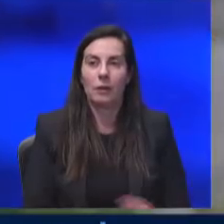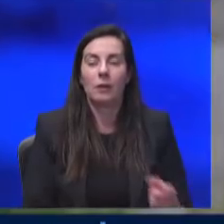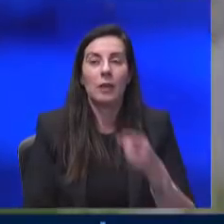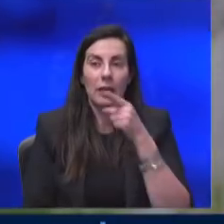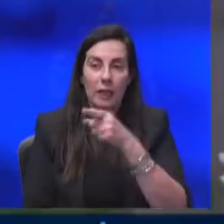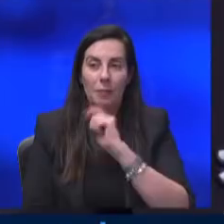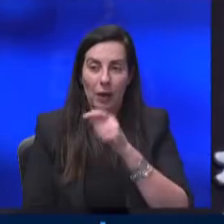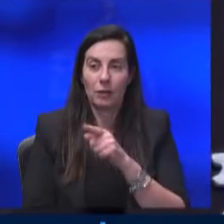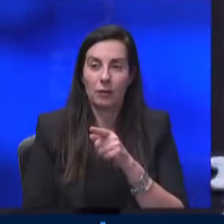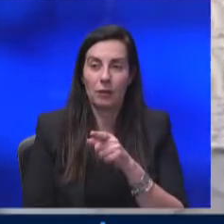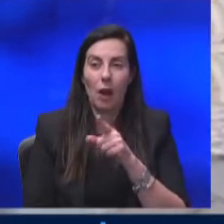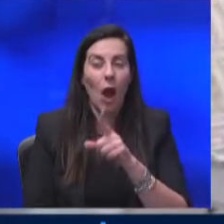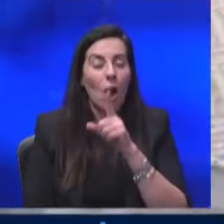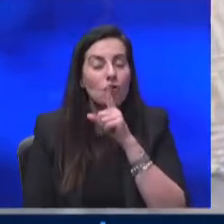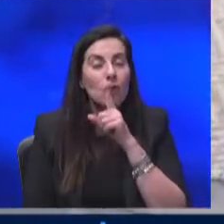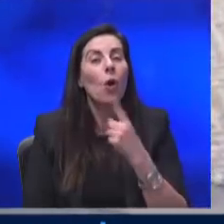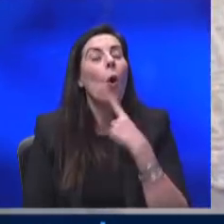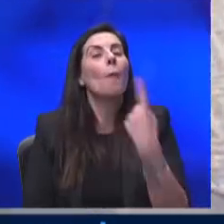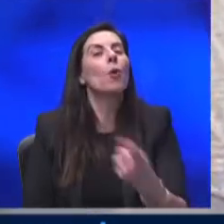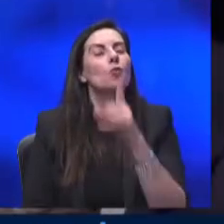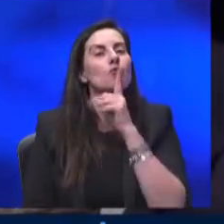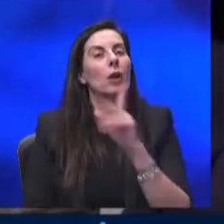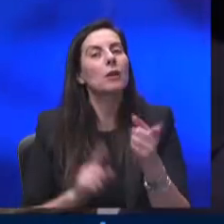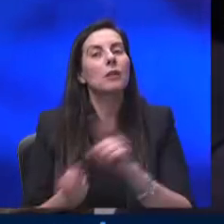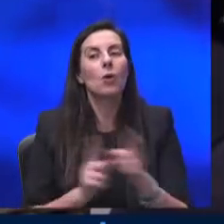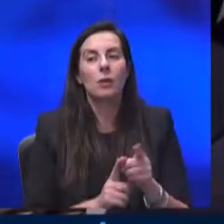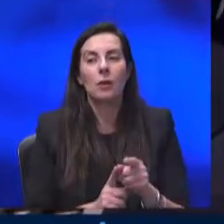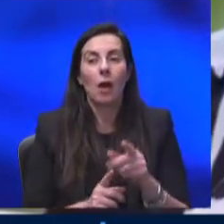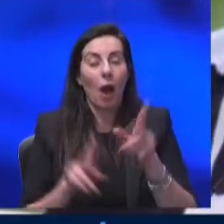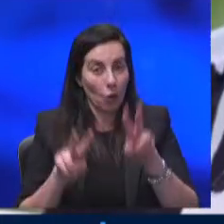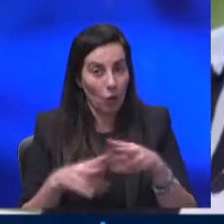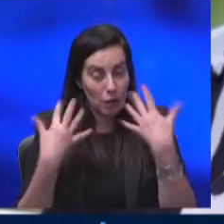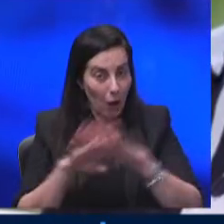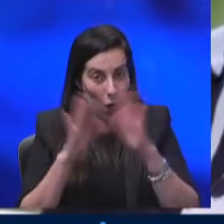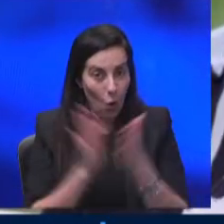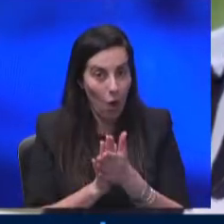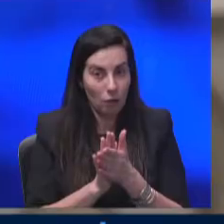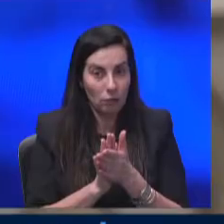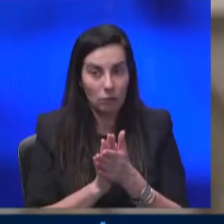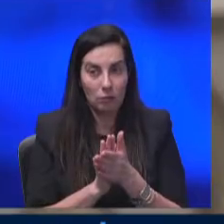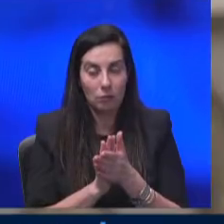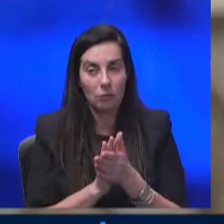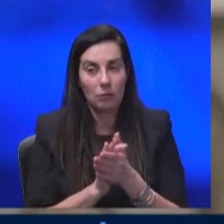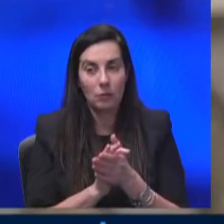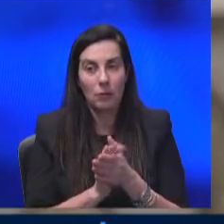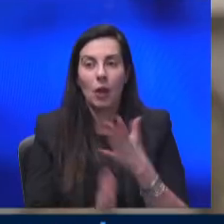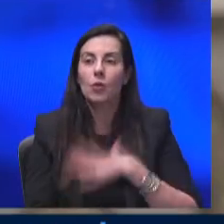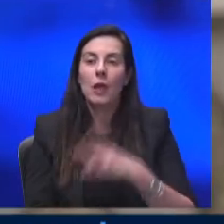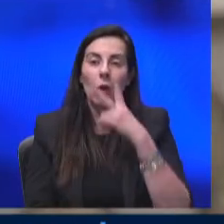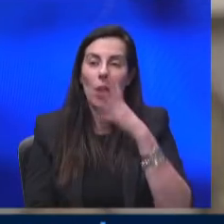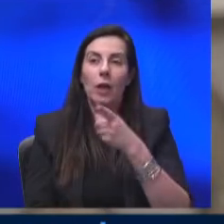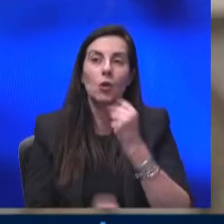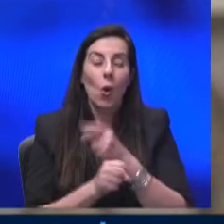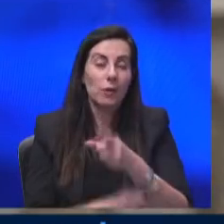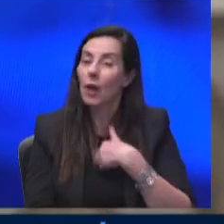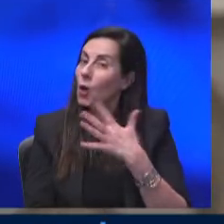silent or were you silenced? There is no subject that's off limits. I want to see how Oprah does it. I want to see how